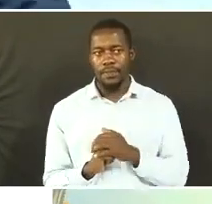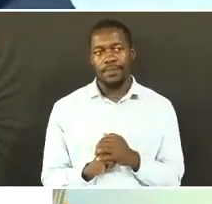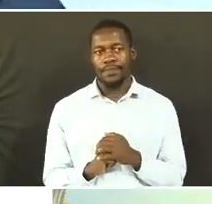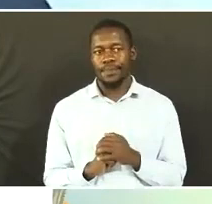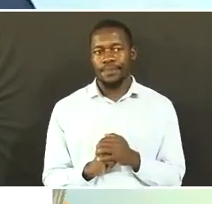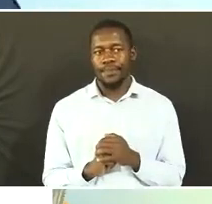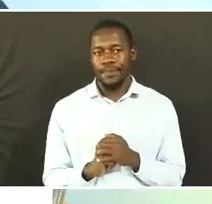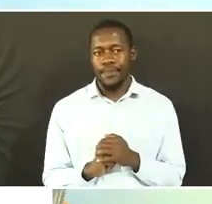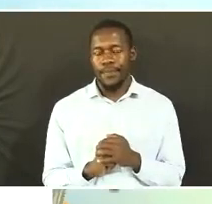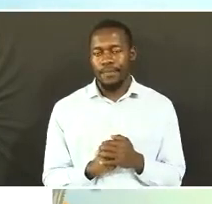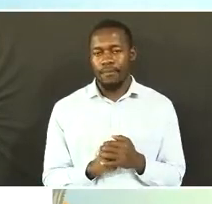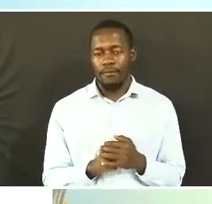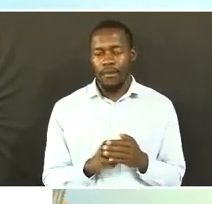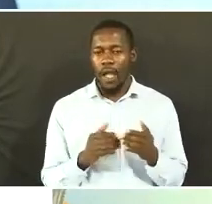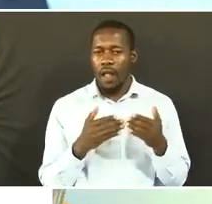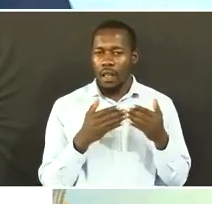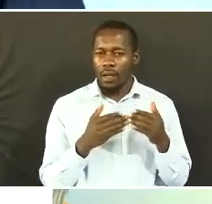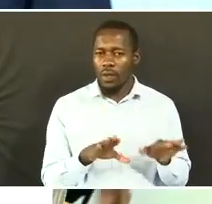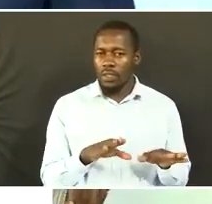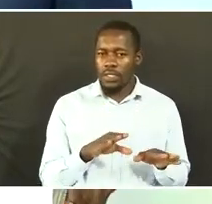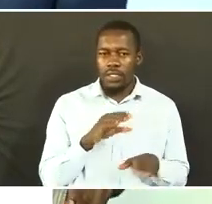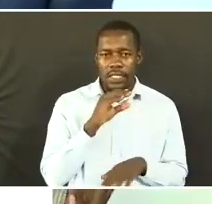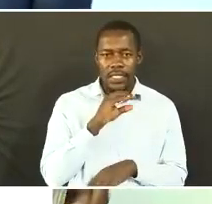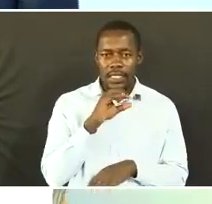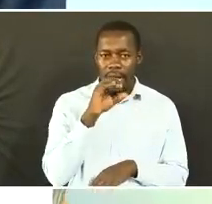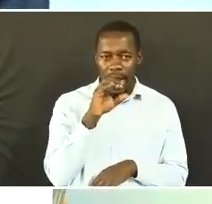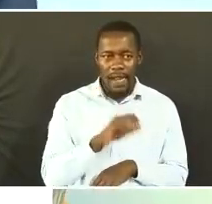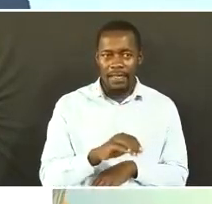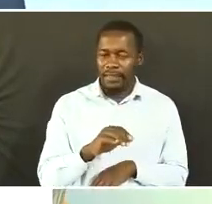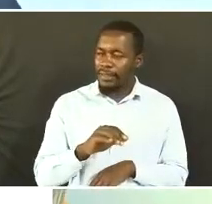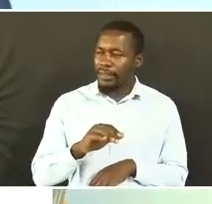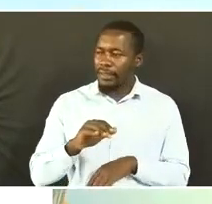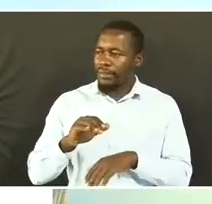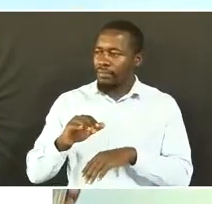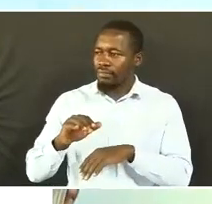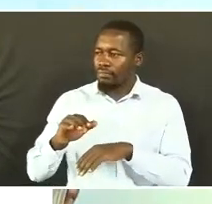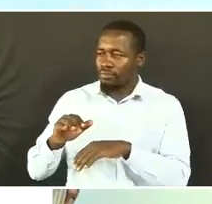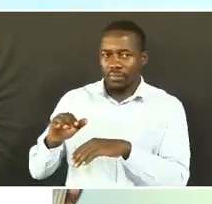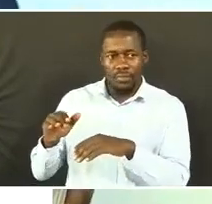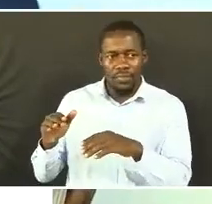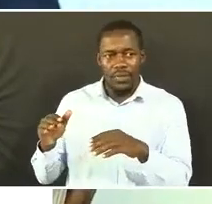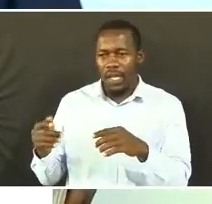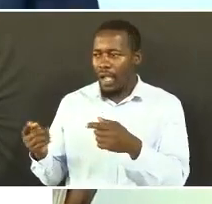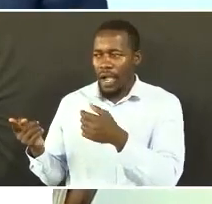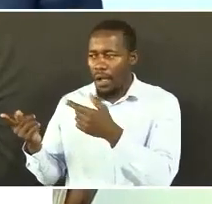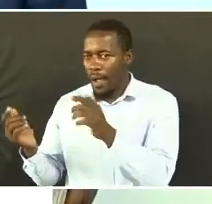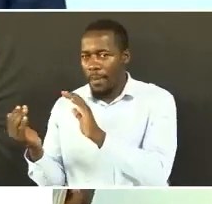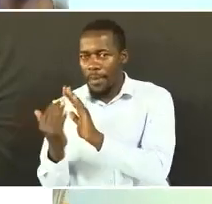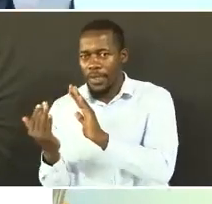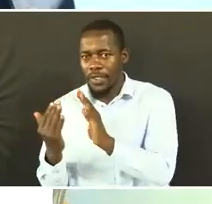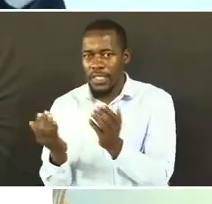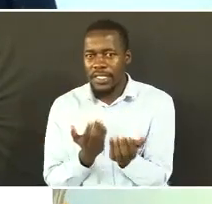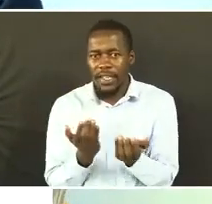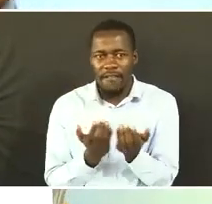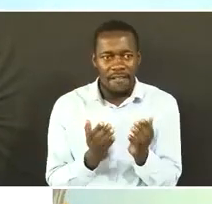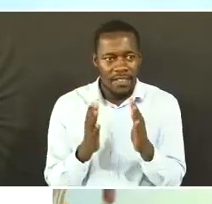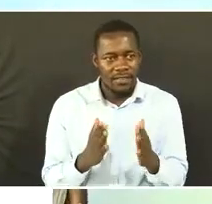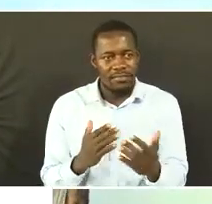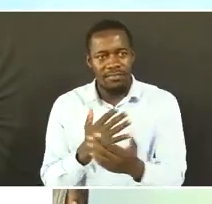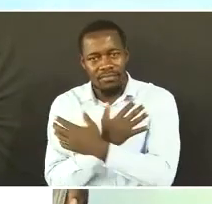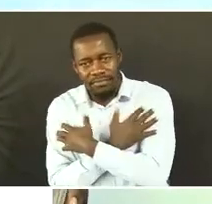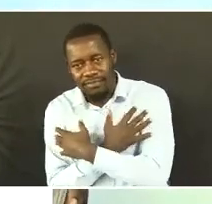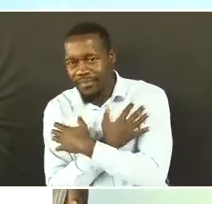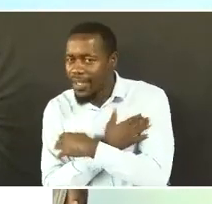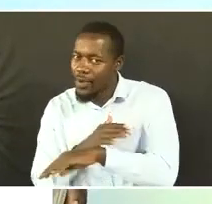Prodigal son, or prodigal Sean, bids adios to his favorite servants in his father's household. And in modern day